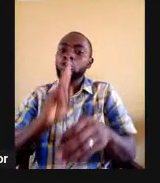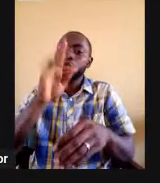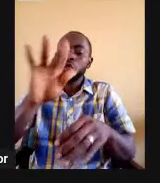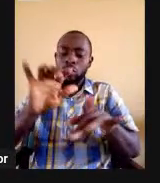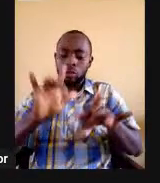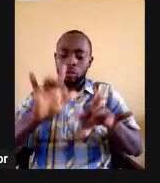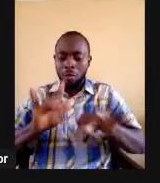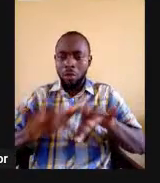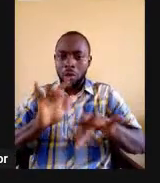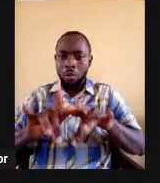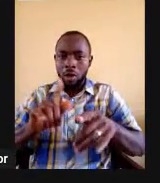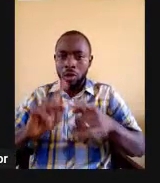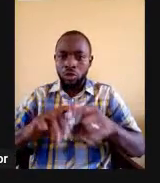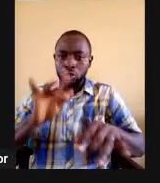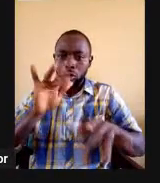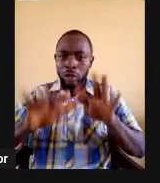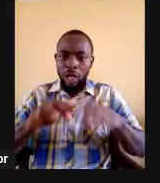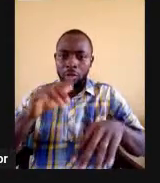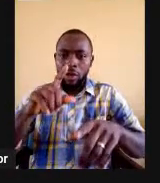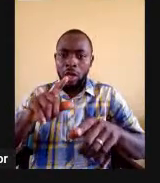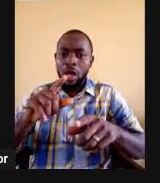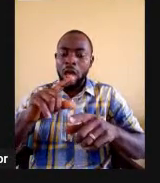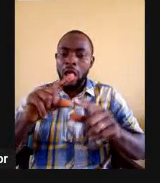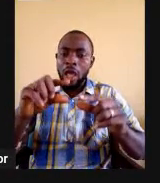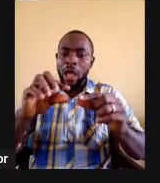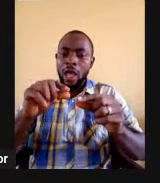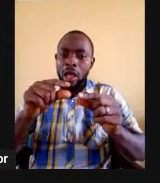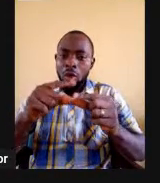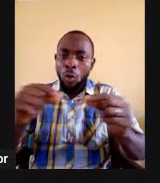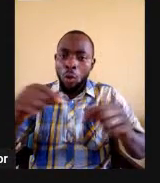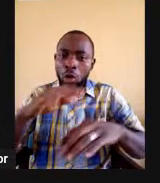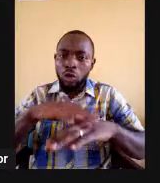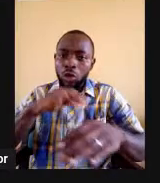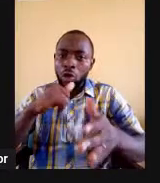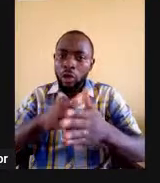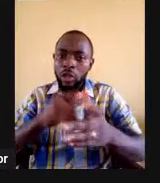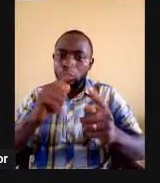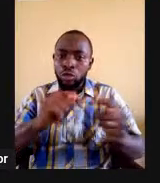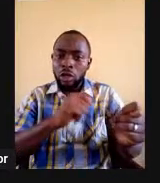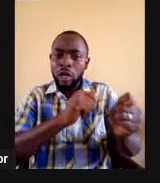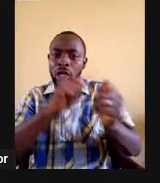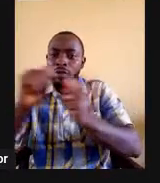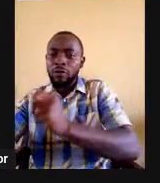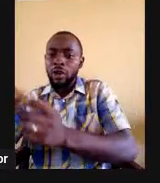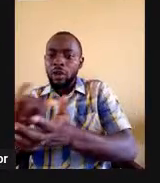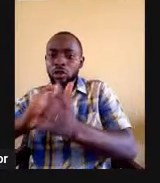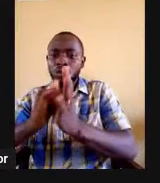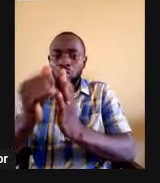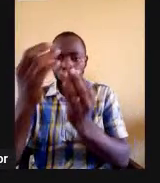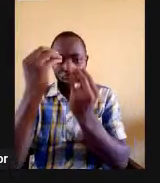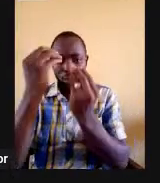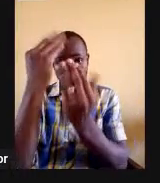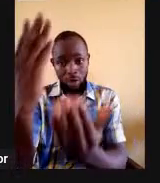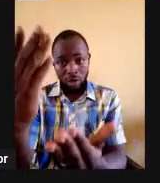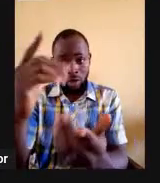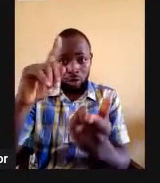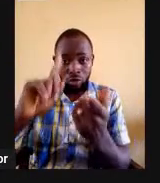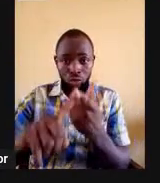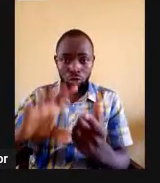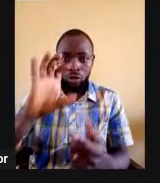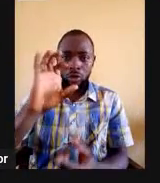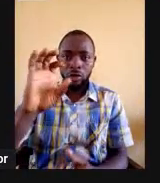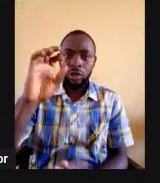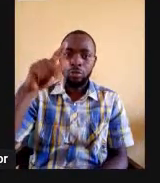letters on it. Then the keyboard transfer those information into the CPU where